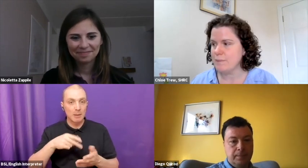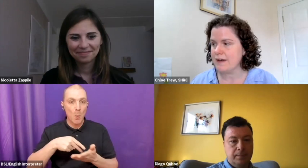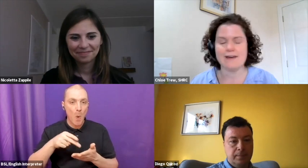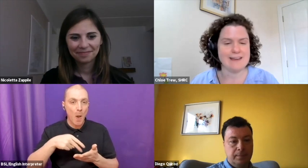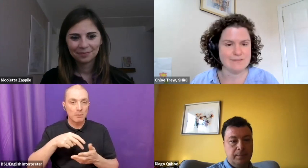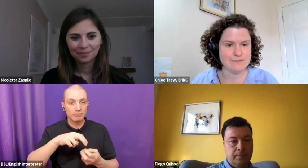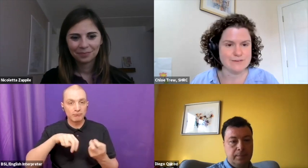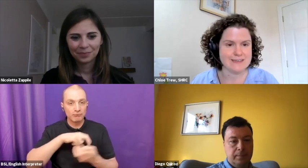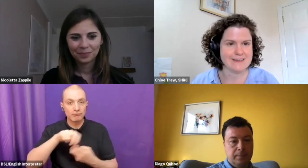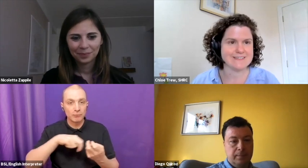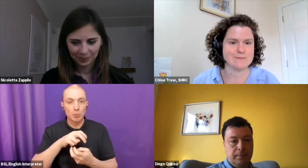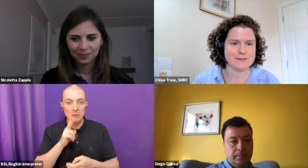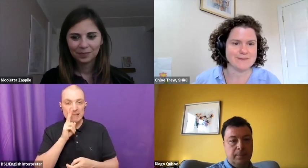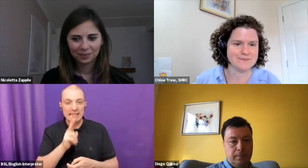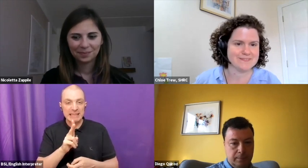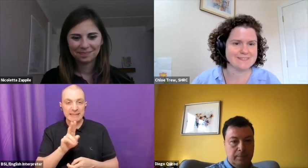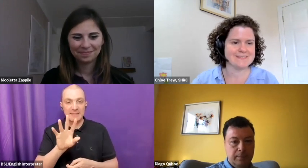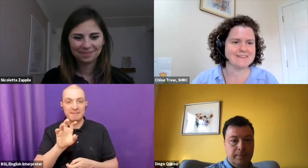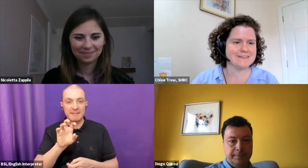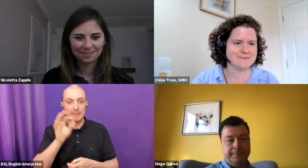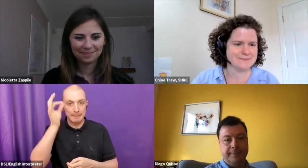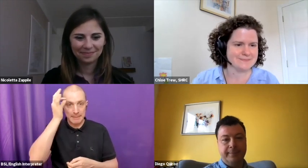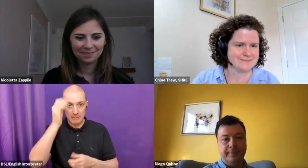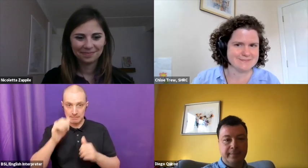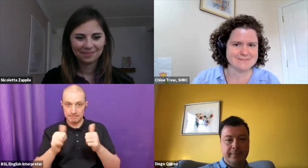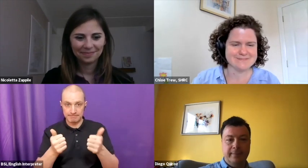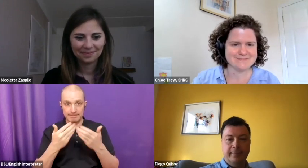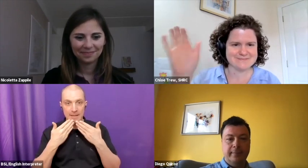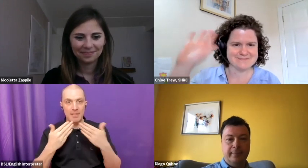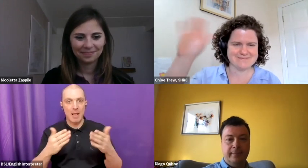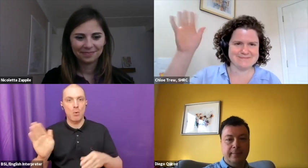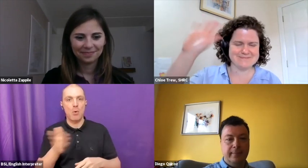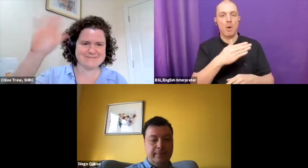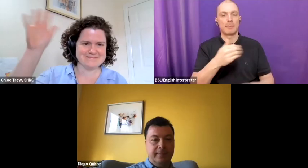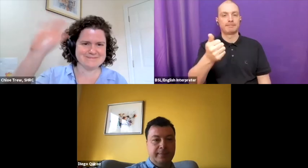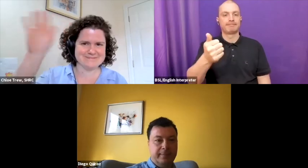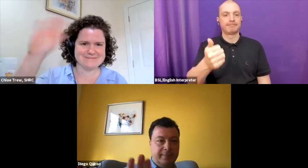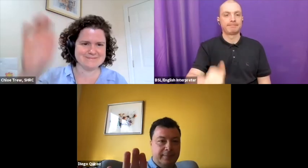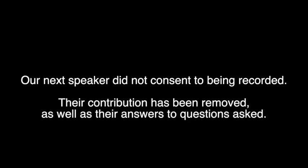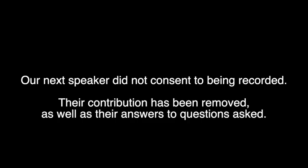see you back at 11:50. Thanks, everybody.